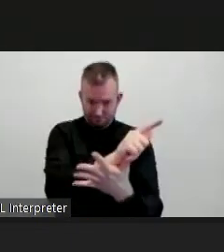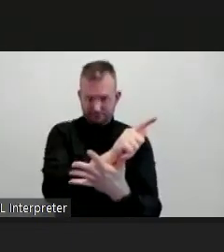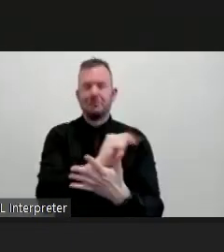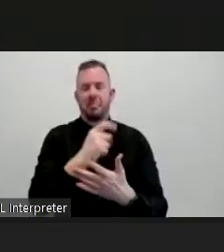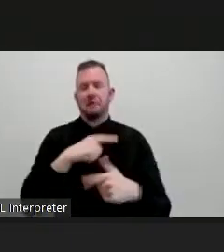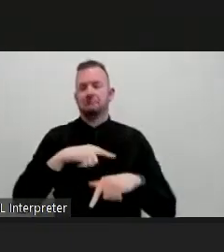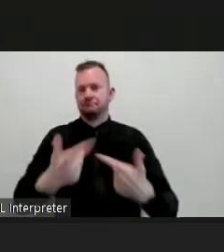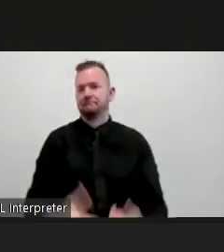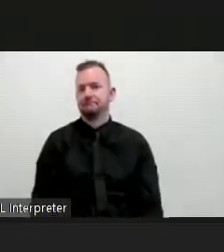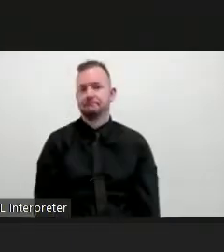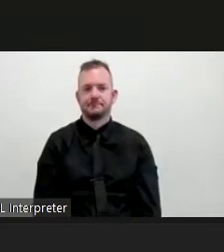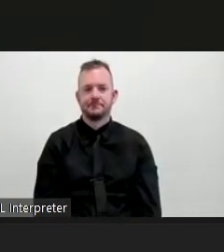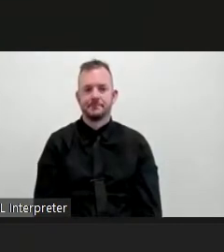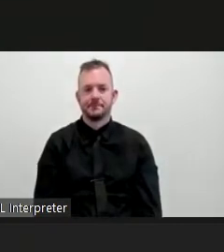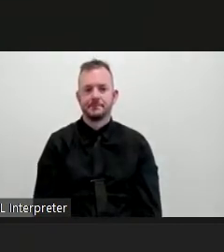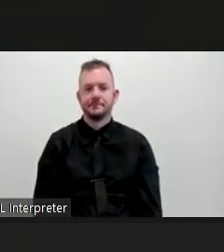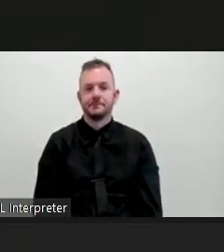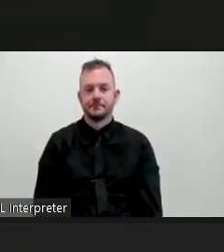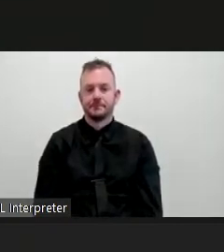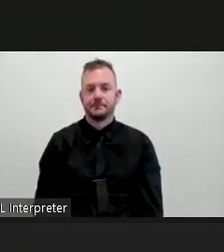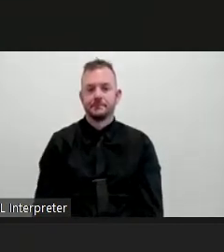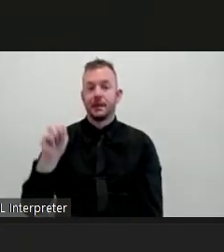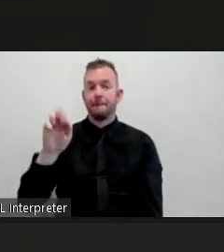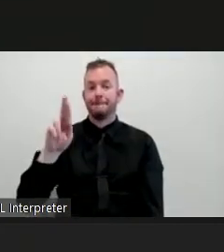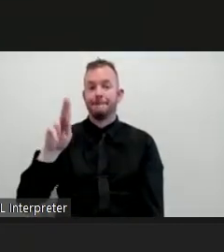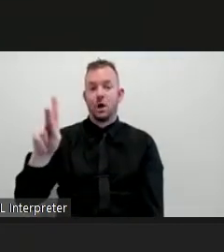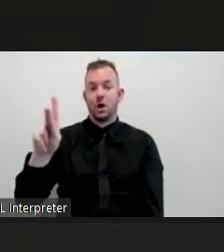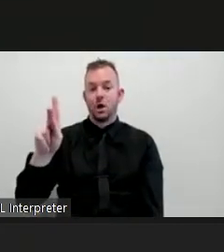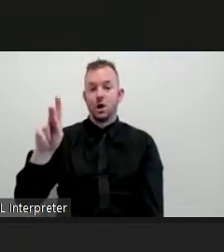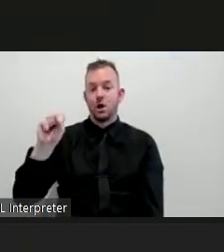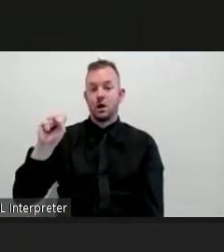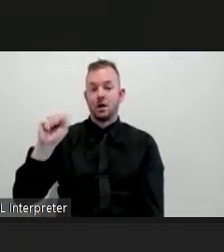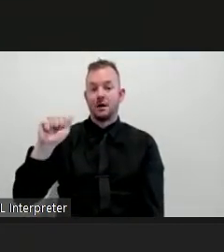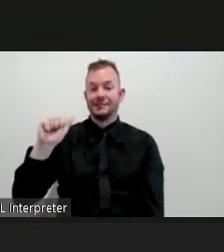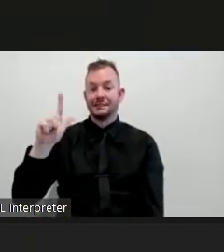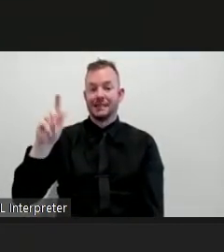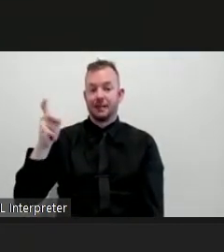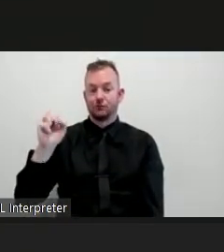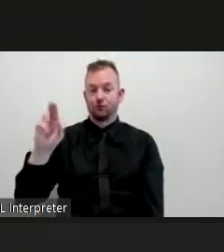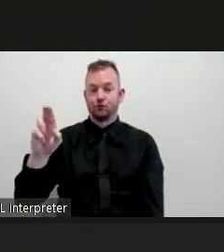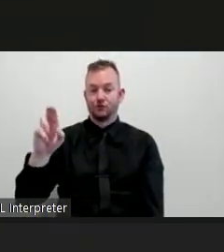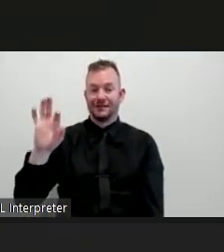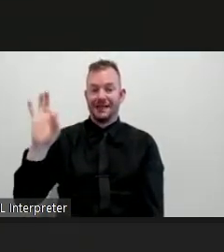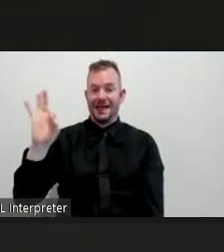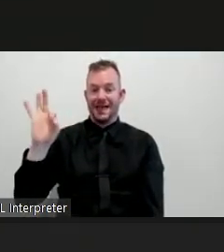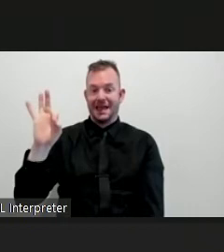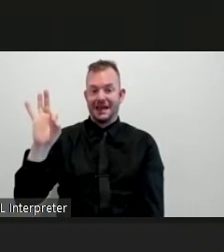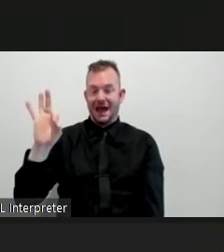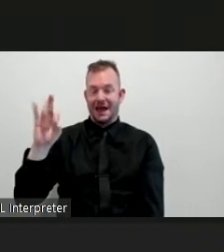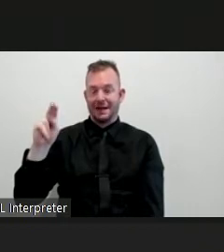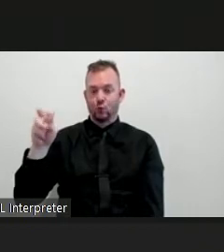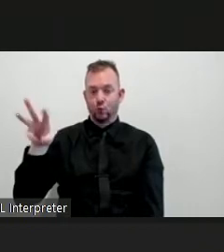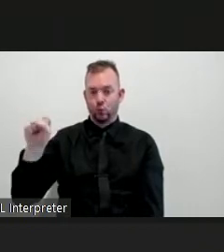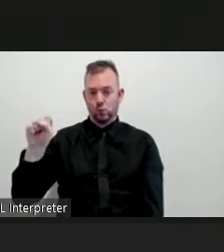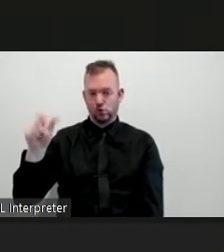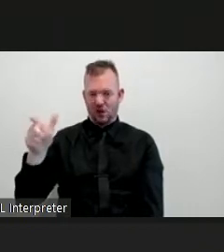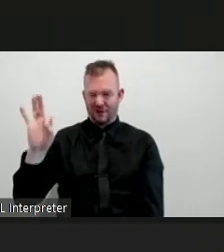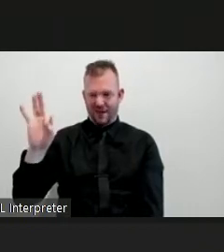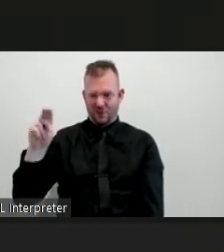The Biden administration has said that they're planning to increase the supply of vaccines to individual states and to states as a whole. And